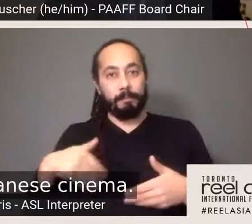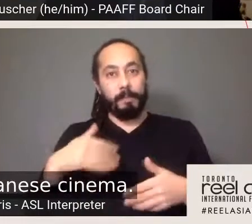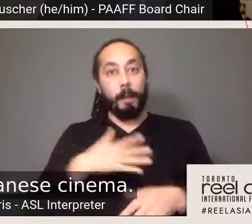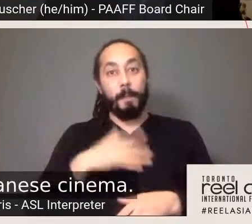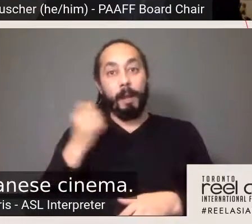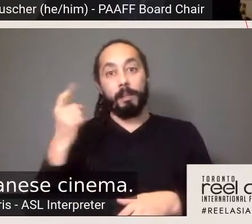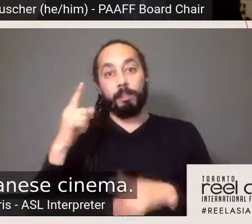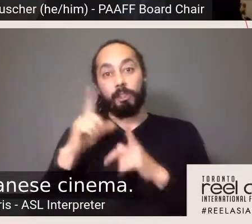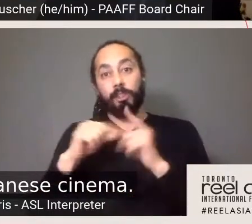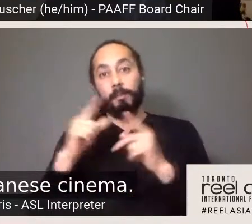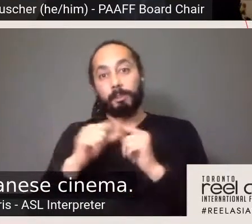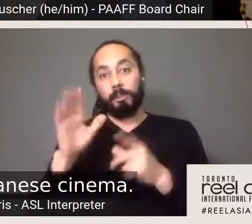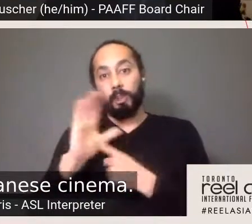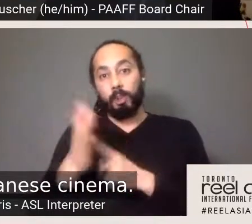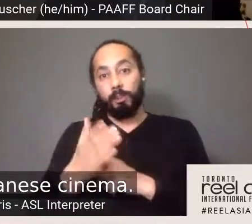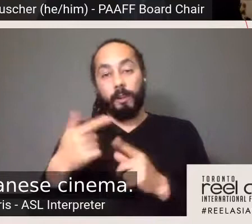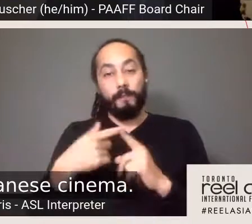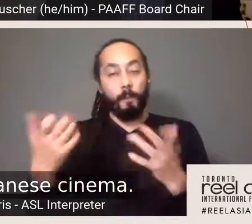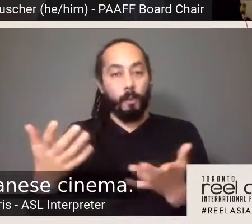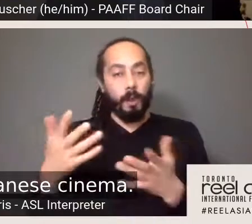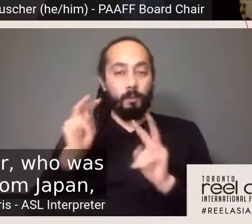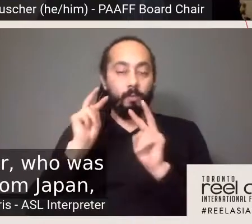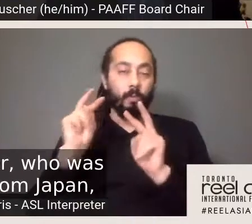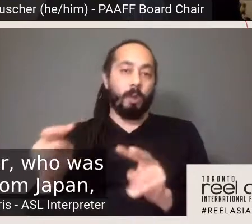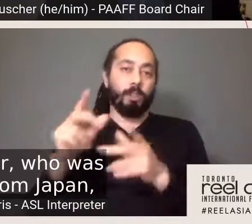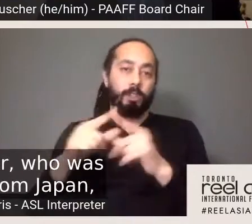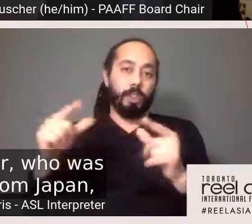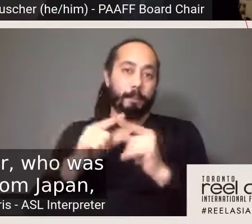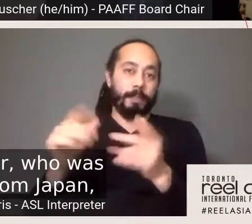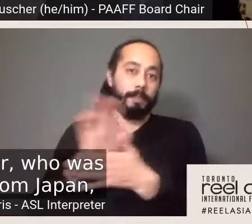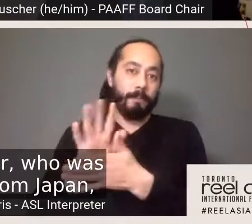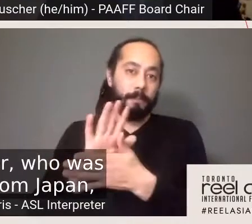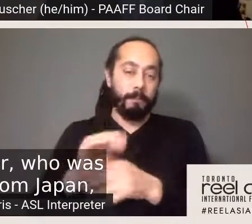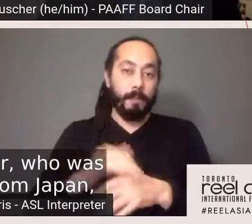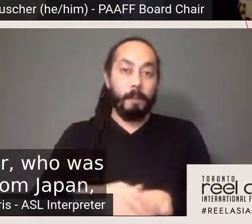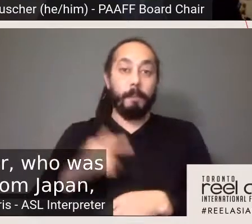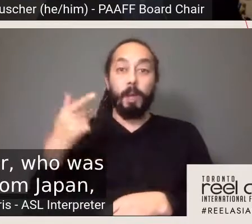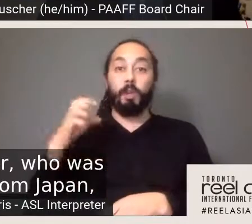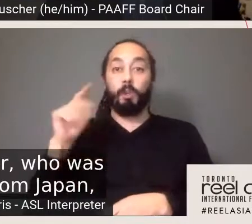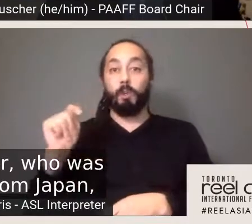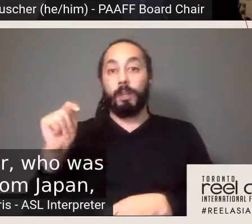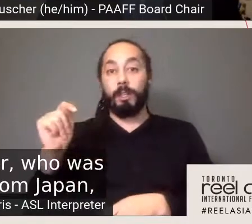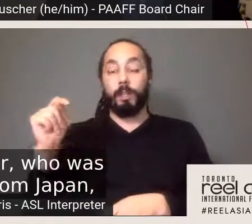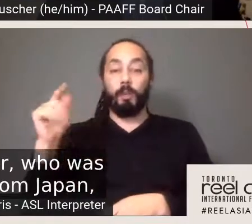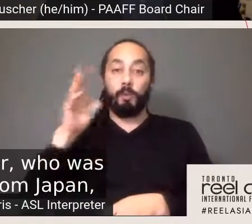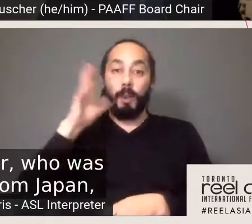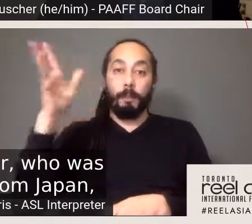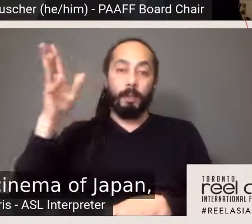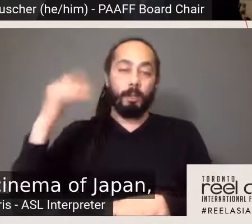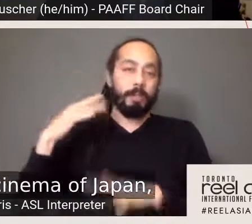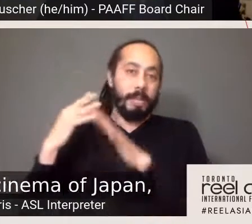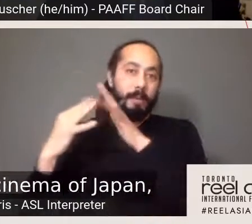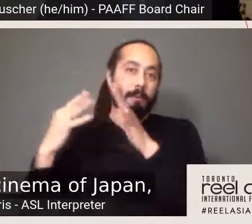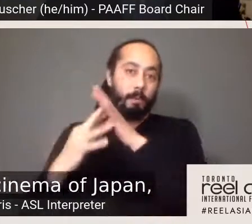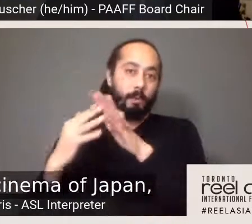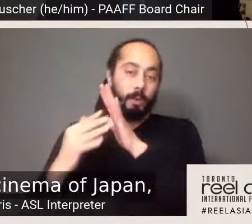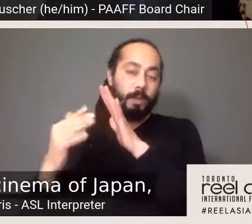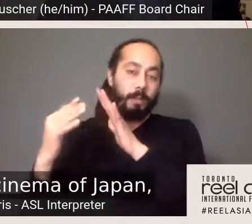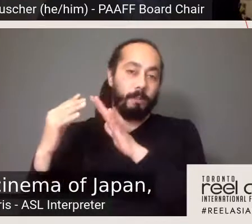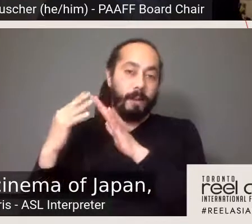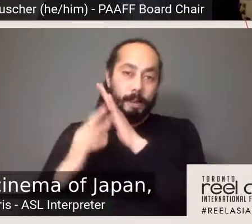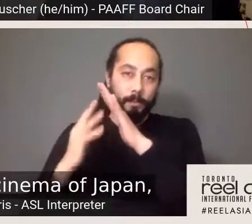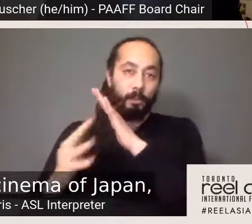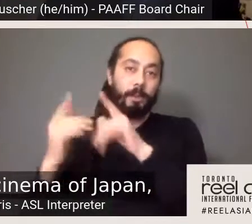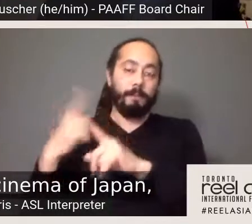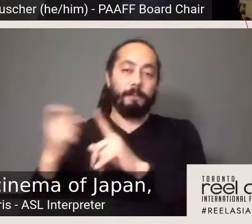culture came from watching Japanese cinema. My great-grandmother, who was an Issei immigrant from Japan, she introduced me to